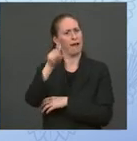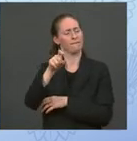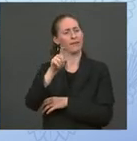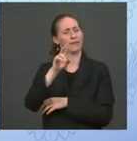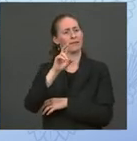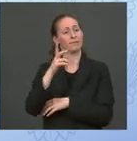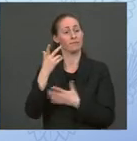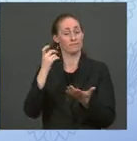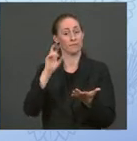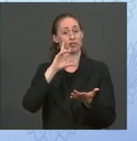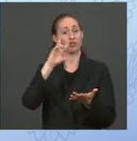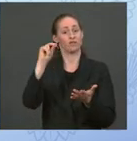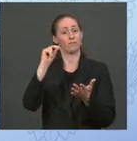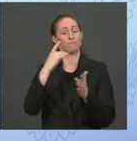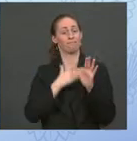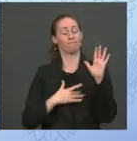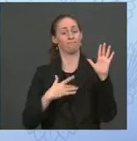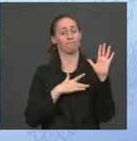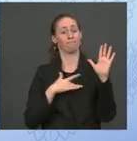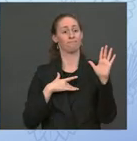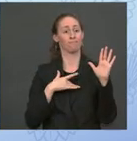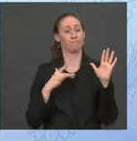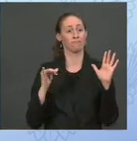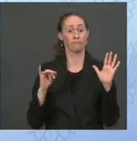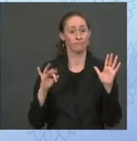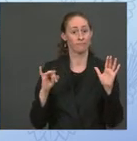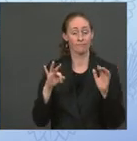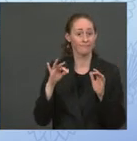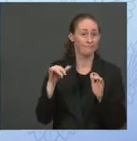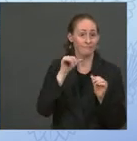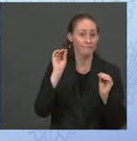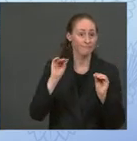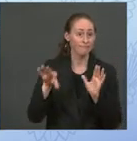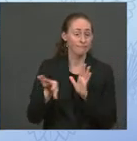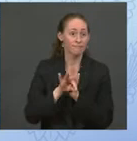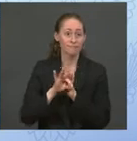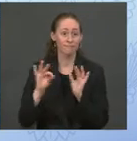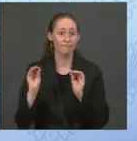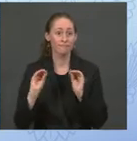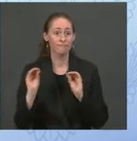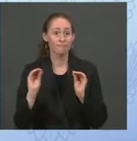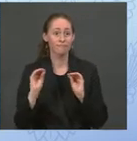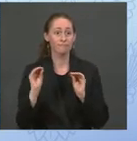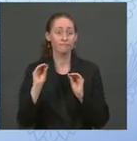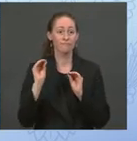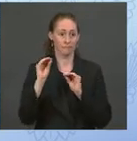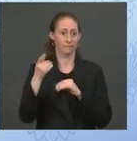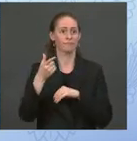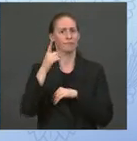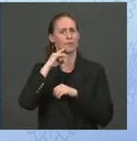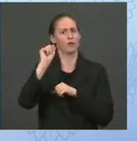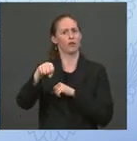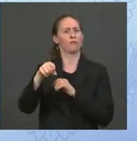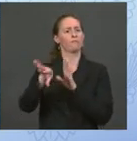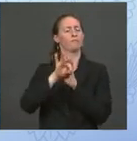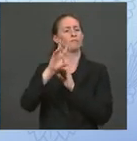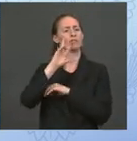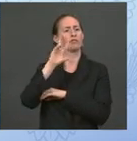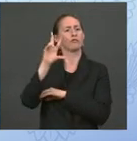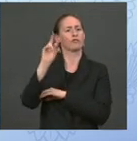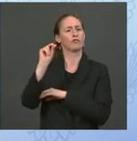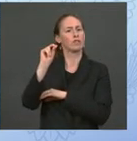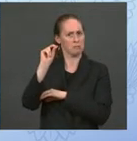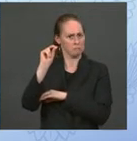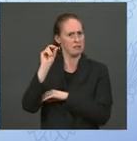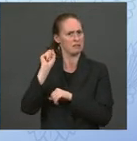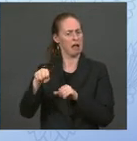in, not to be elected. You can be, and you'll turn 30 by the time it's time to be sworn in.